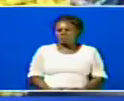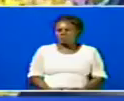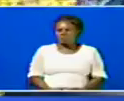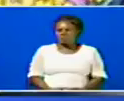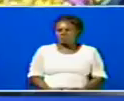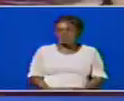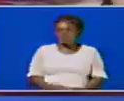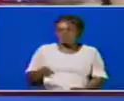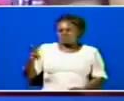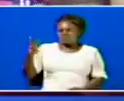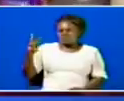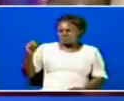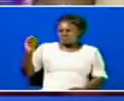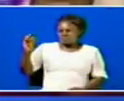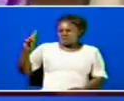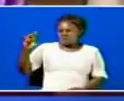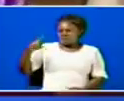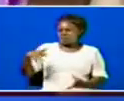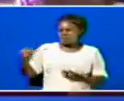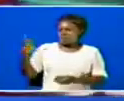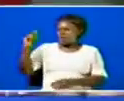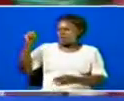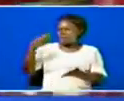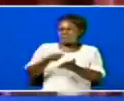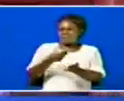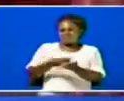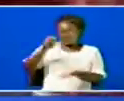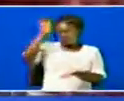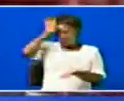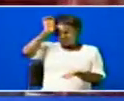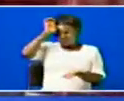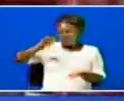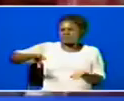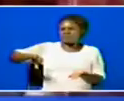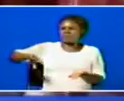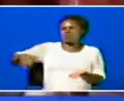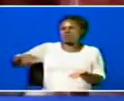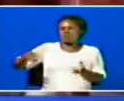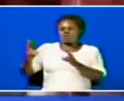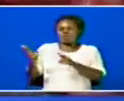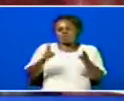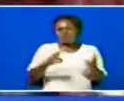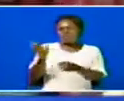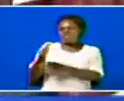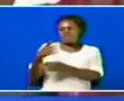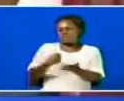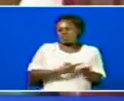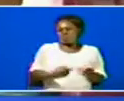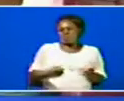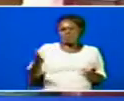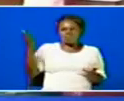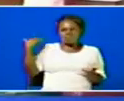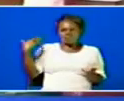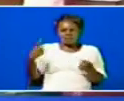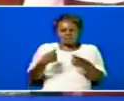Mercy CTNA went to a M-Pesa shop within Eldoret Town Central Business District as usual on Thursday last week.